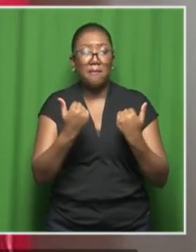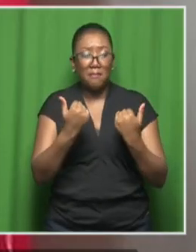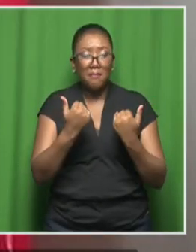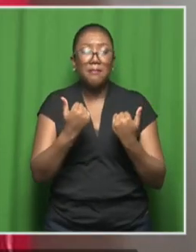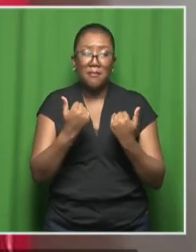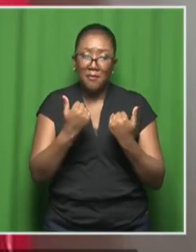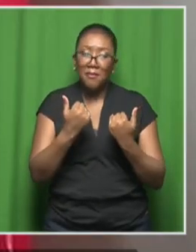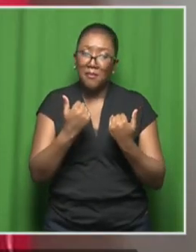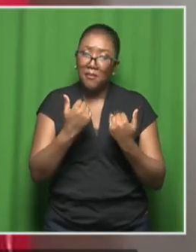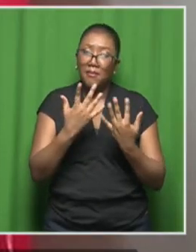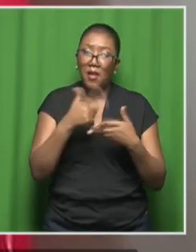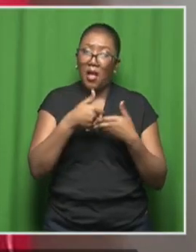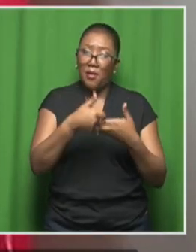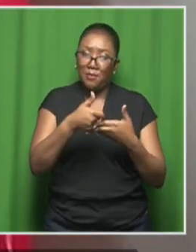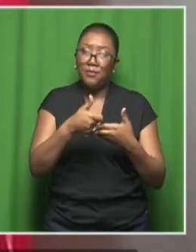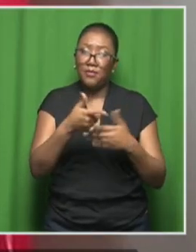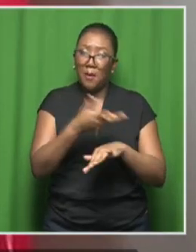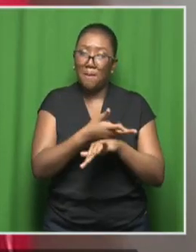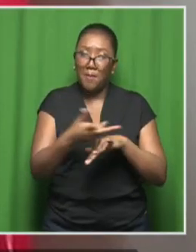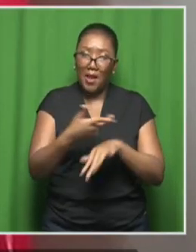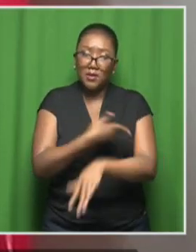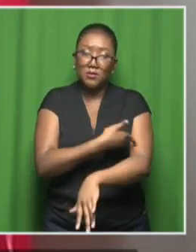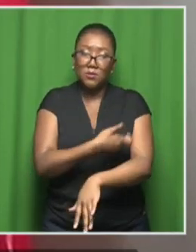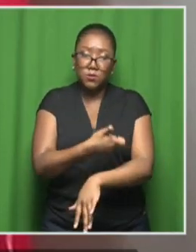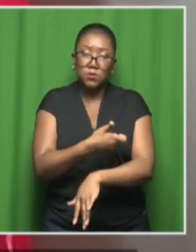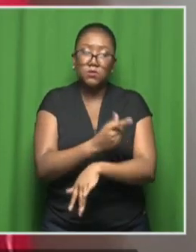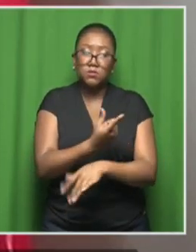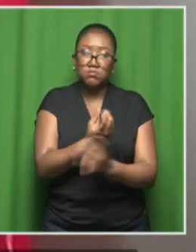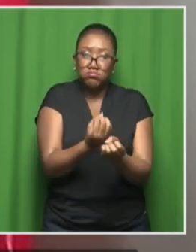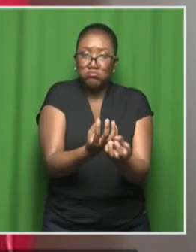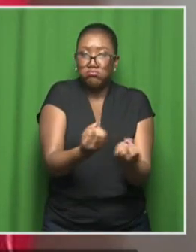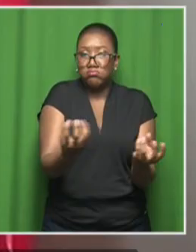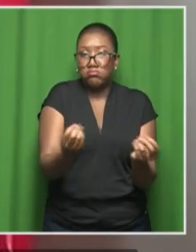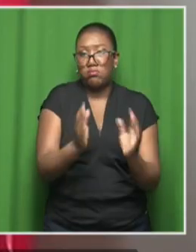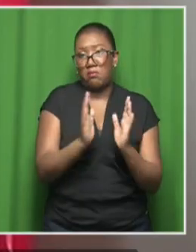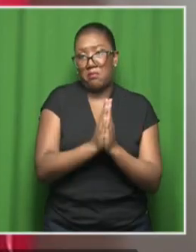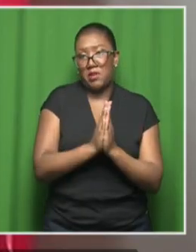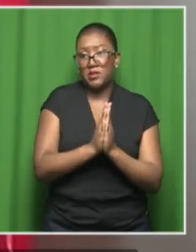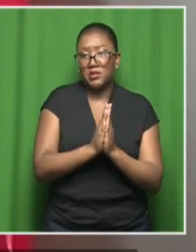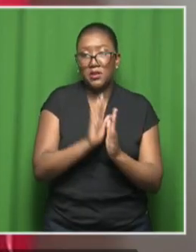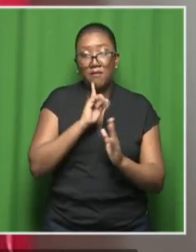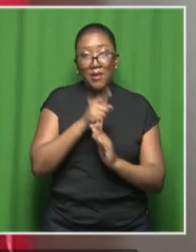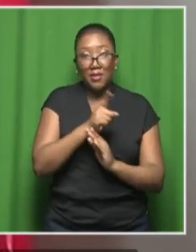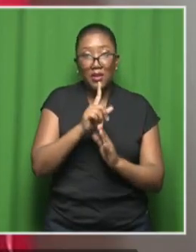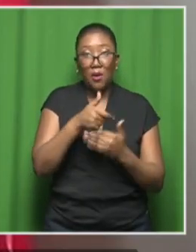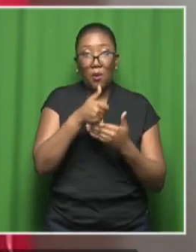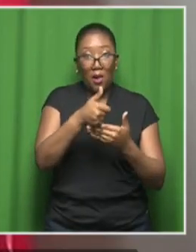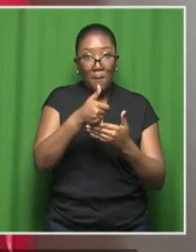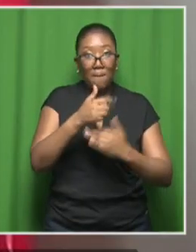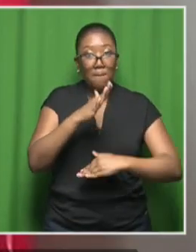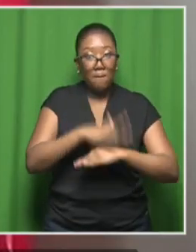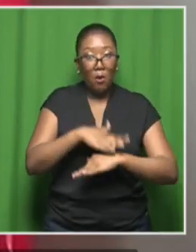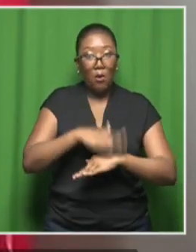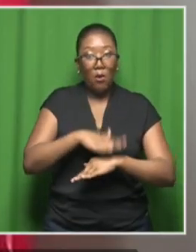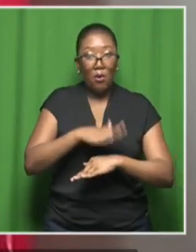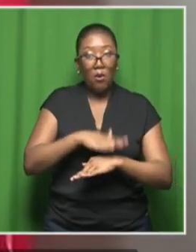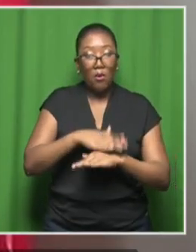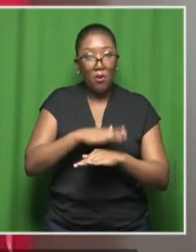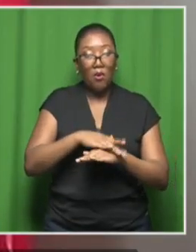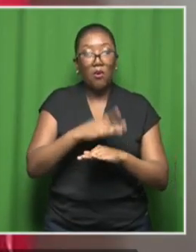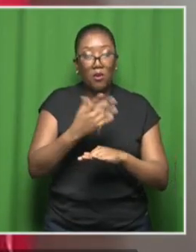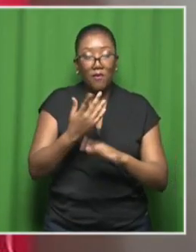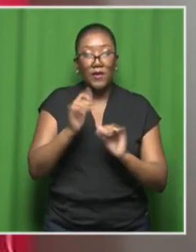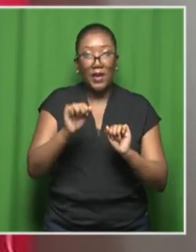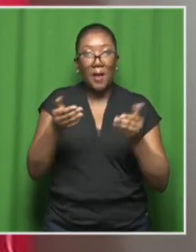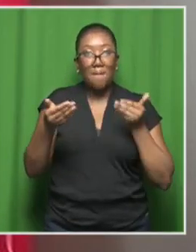increase that pool of people that we can donate blood from, so that we can then be able to reduce the number or the frequency in which we bleed our